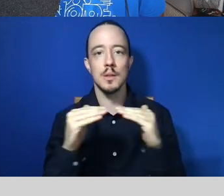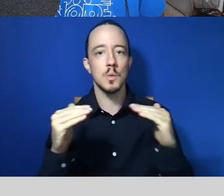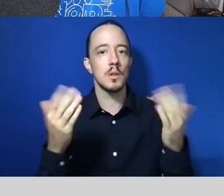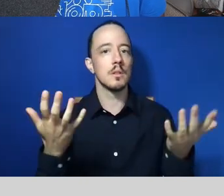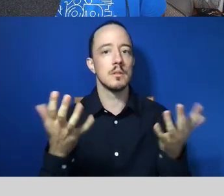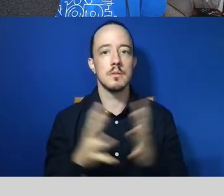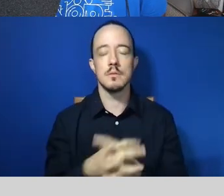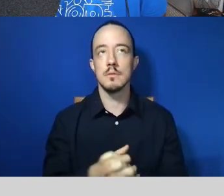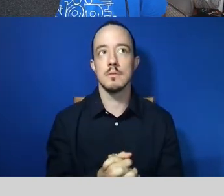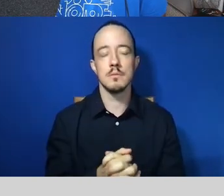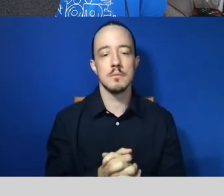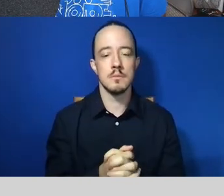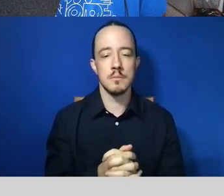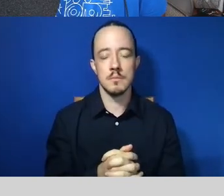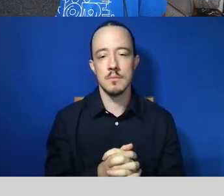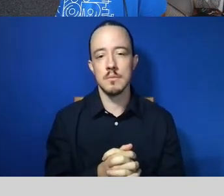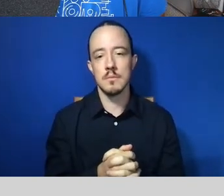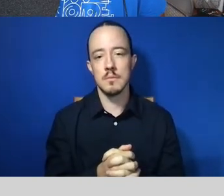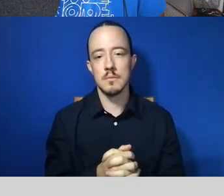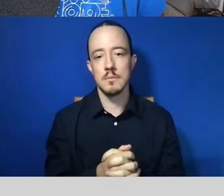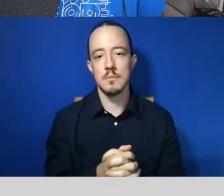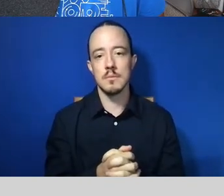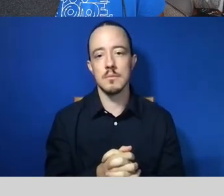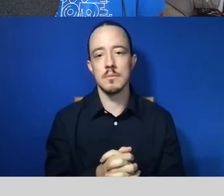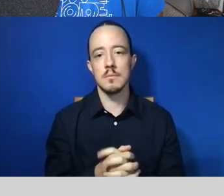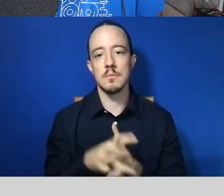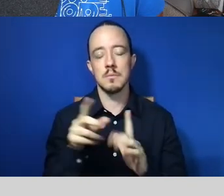to equal